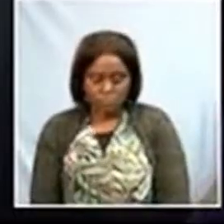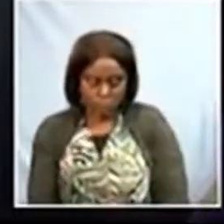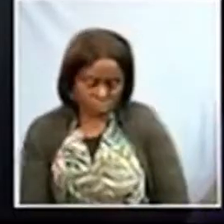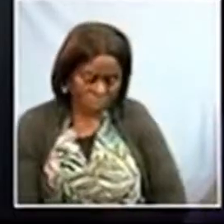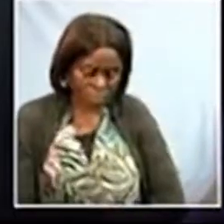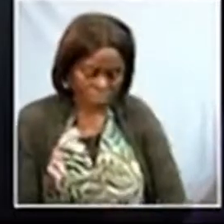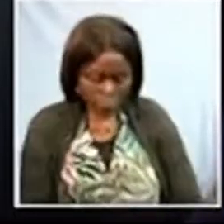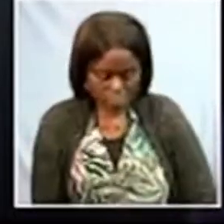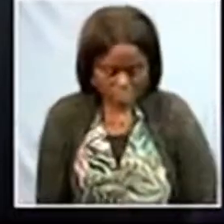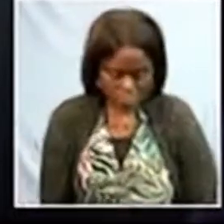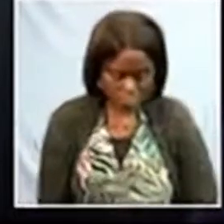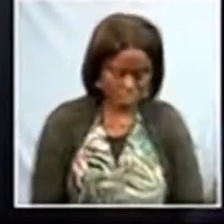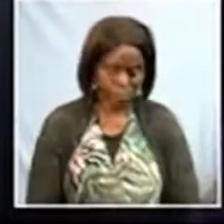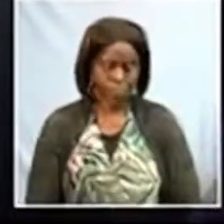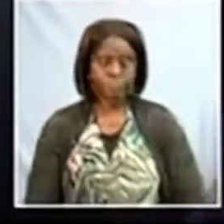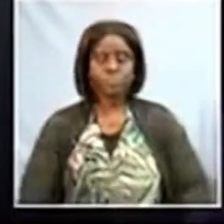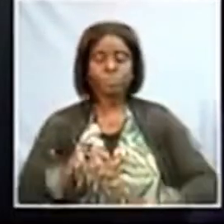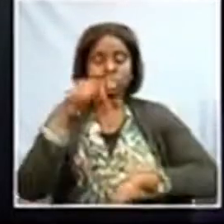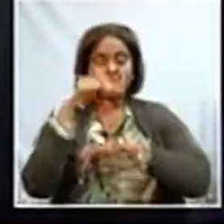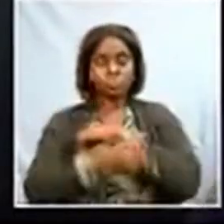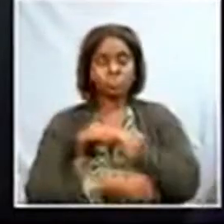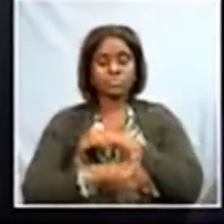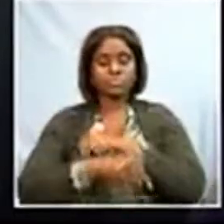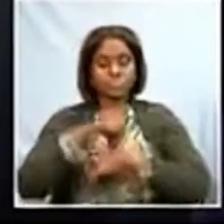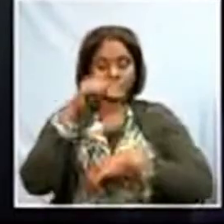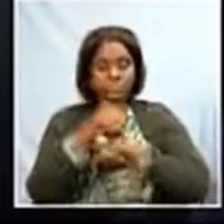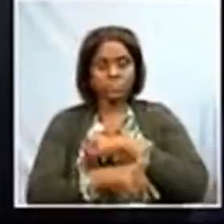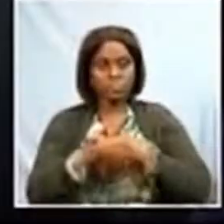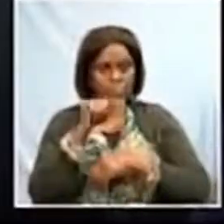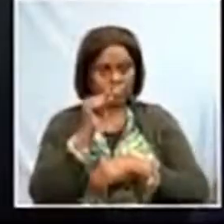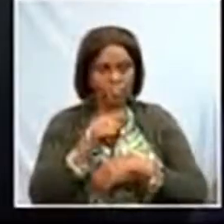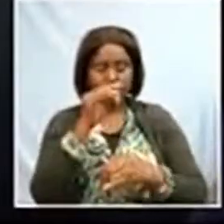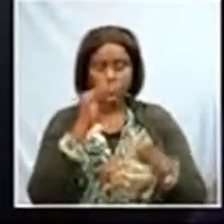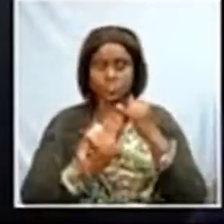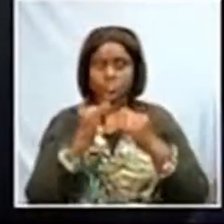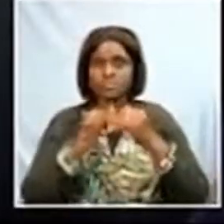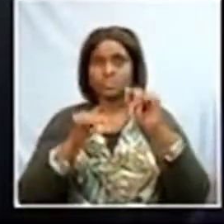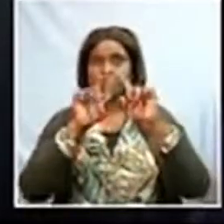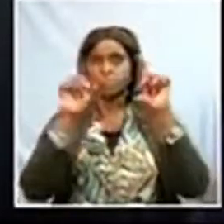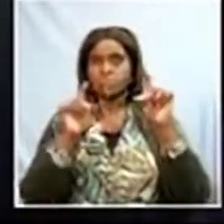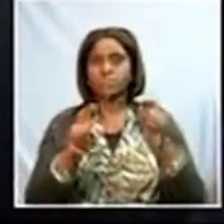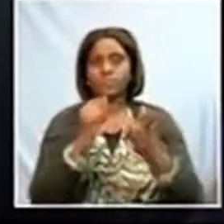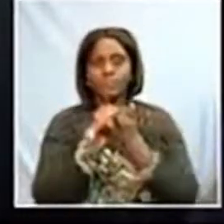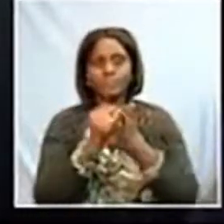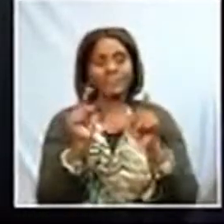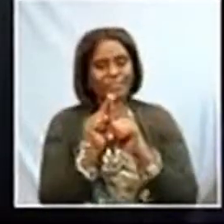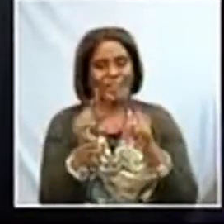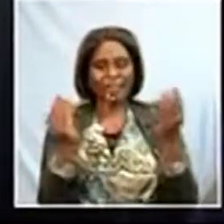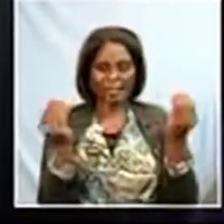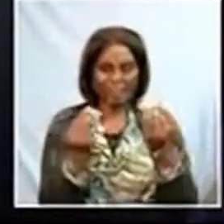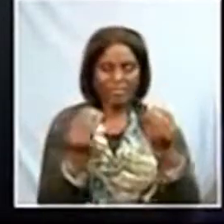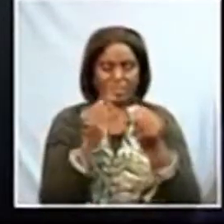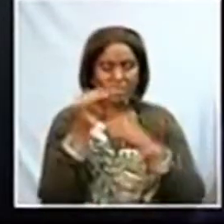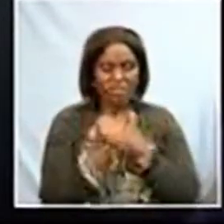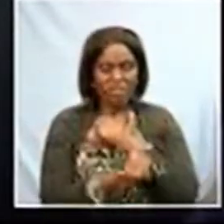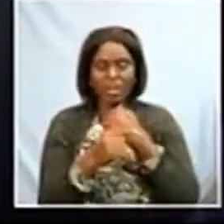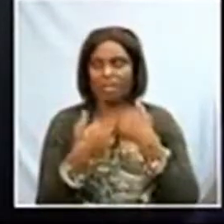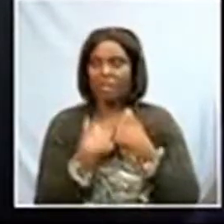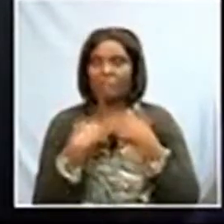The contents of this contract, the contents of this completion certificate are lacking details as